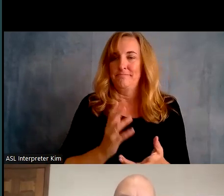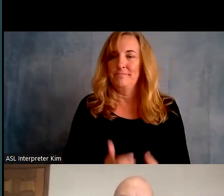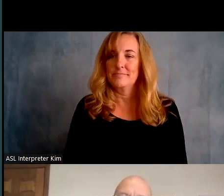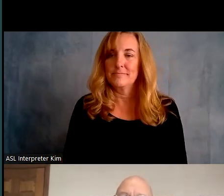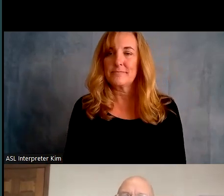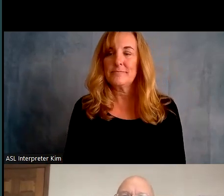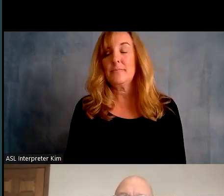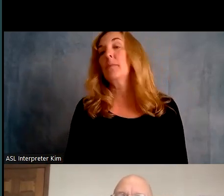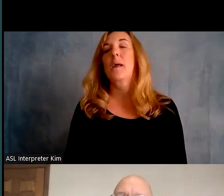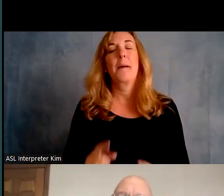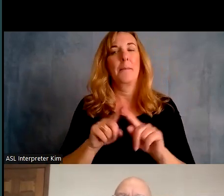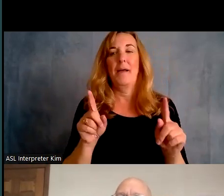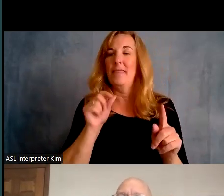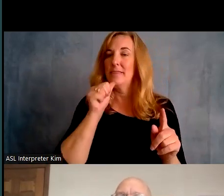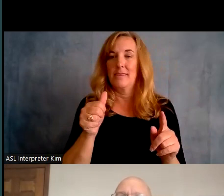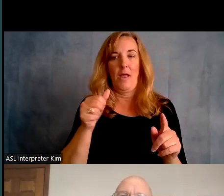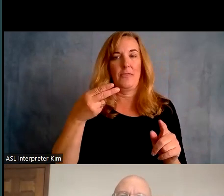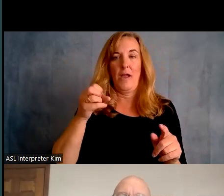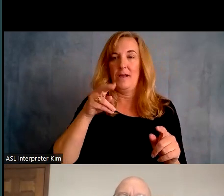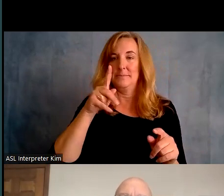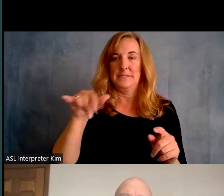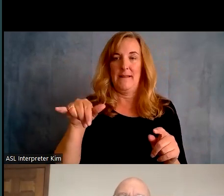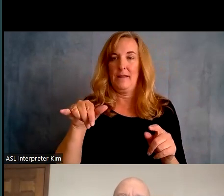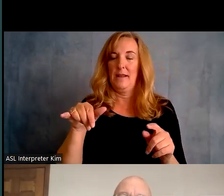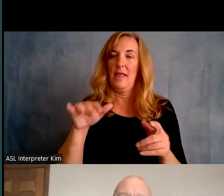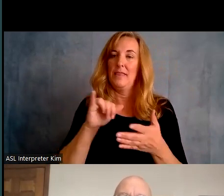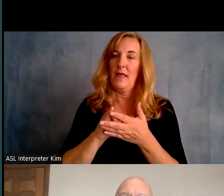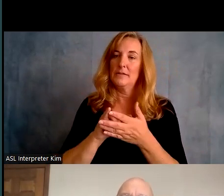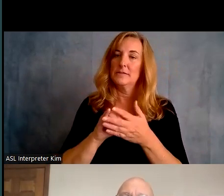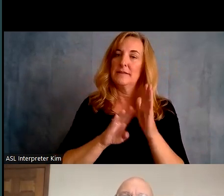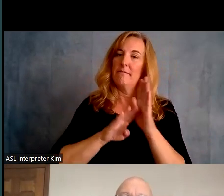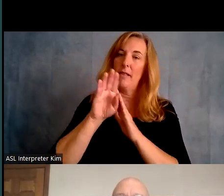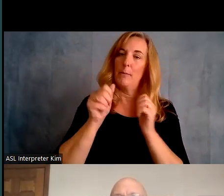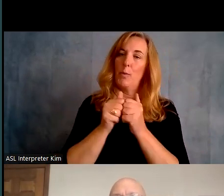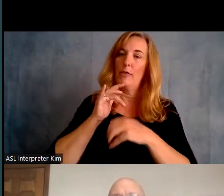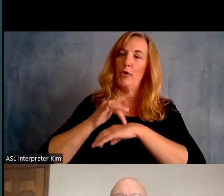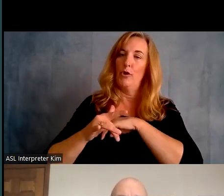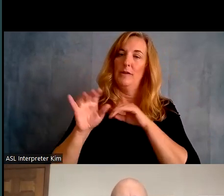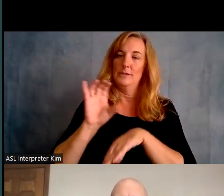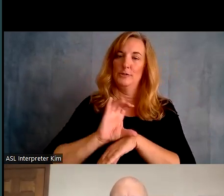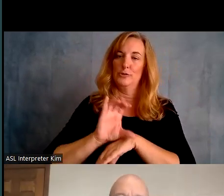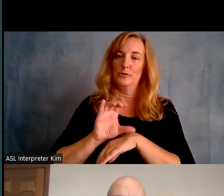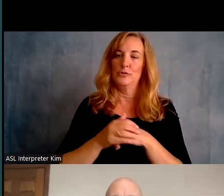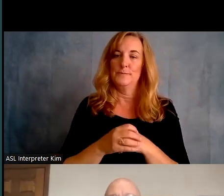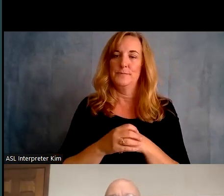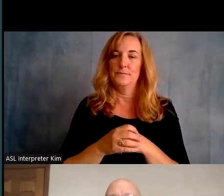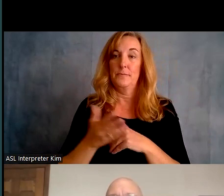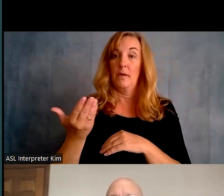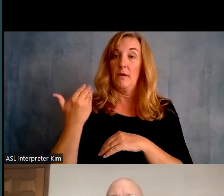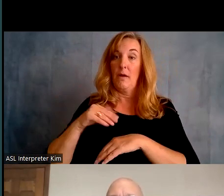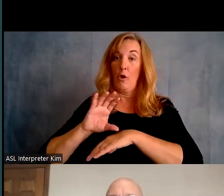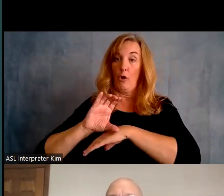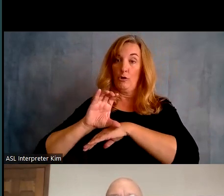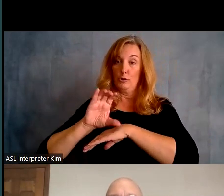And that is not the hospitality that developed with the early church. In the early church, their